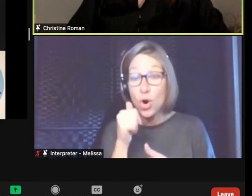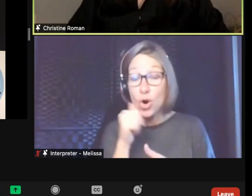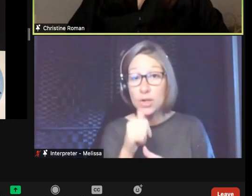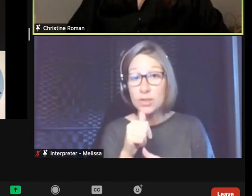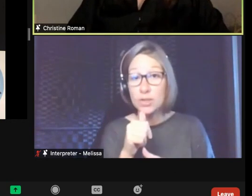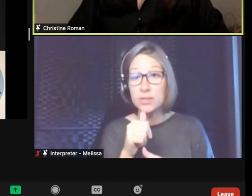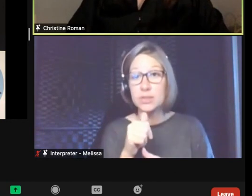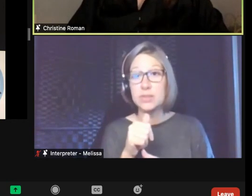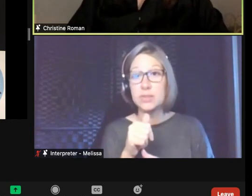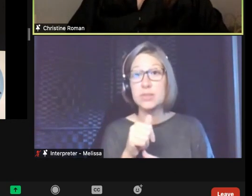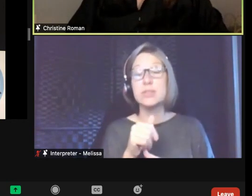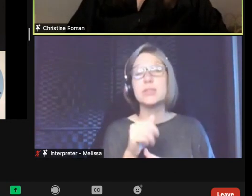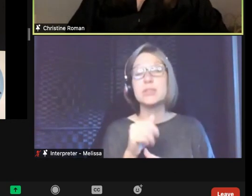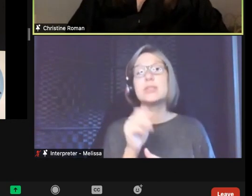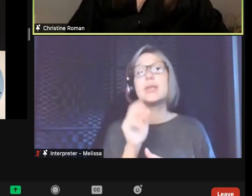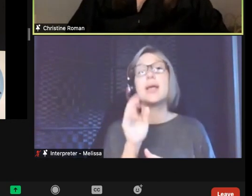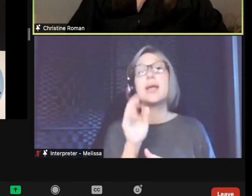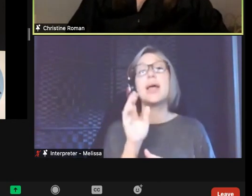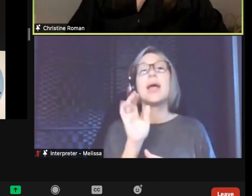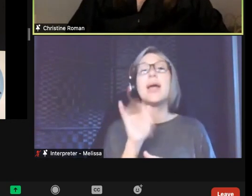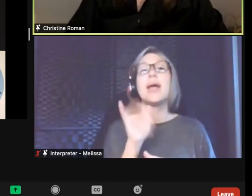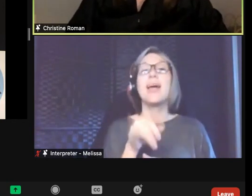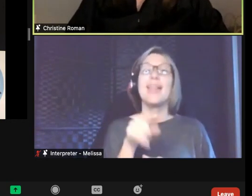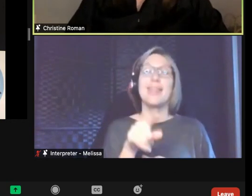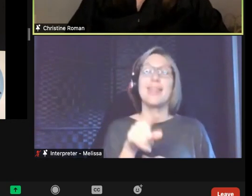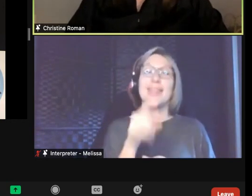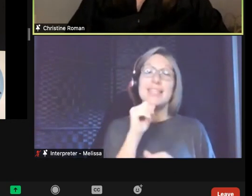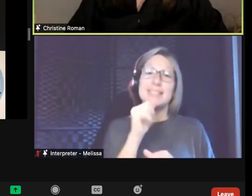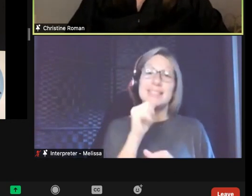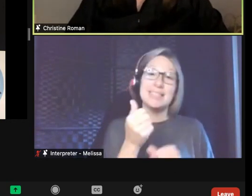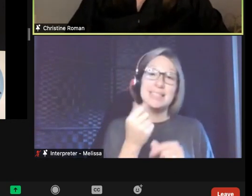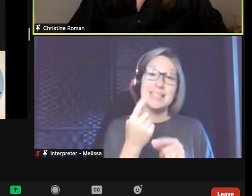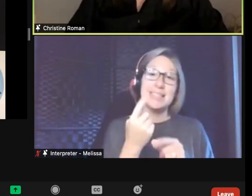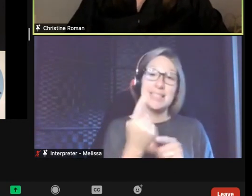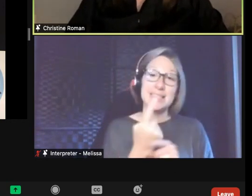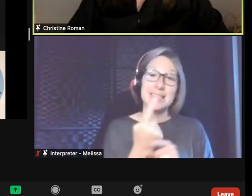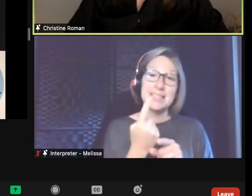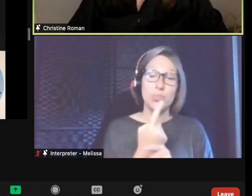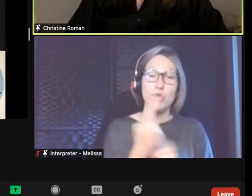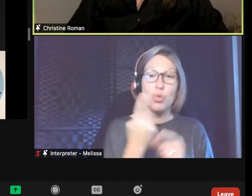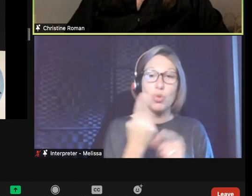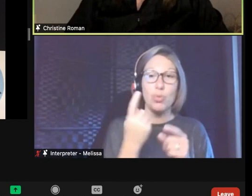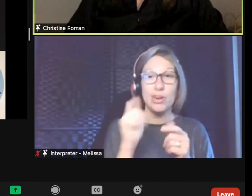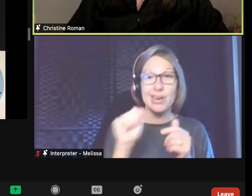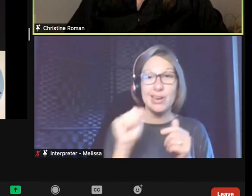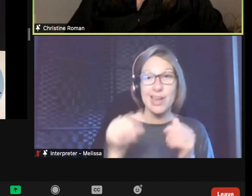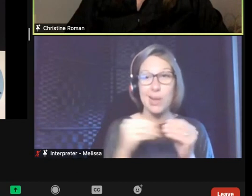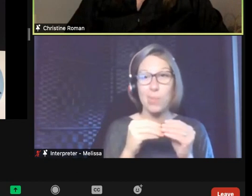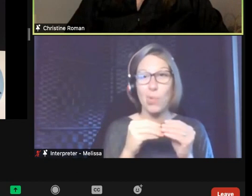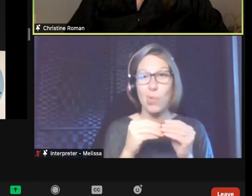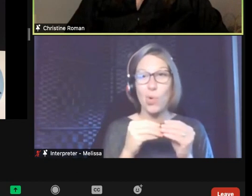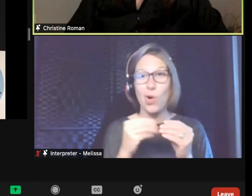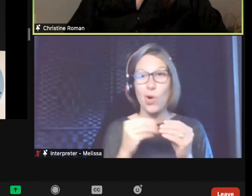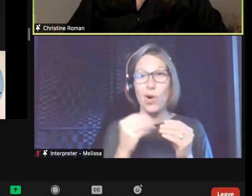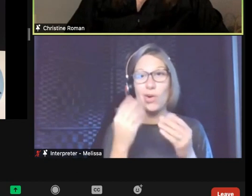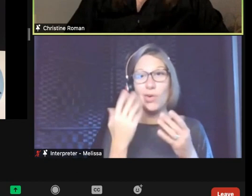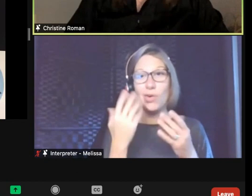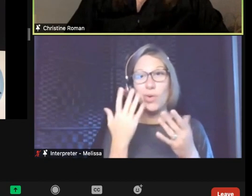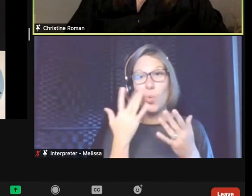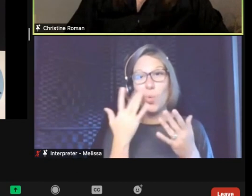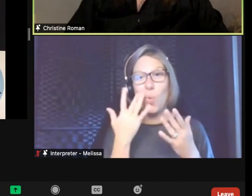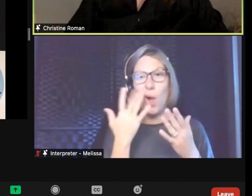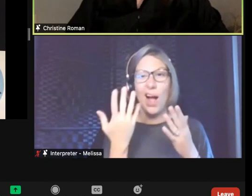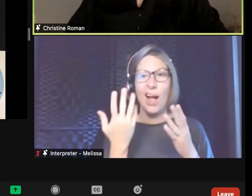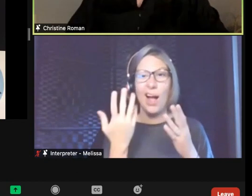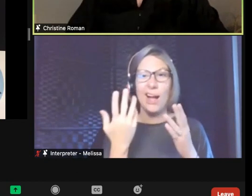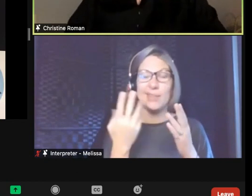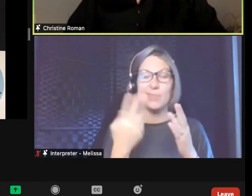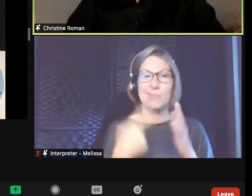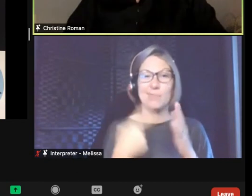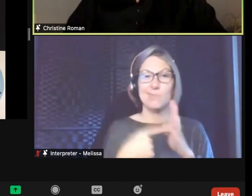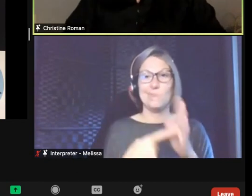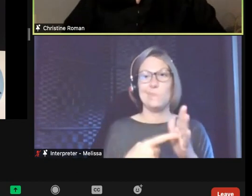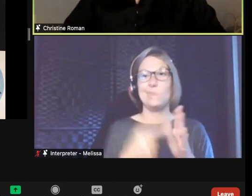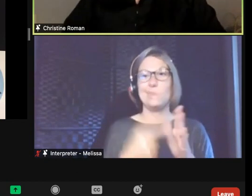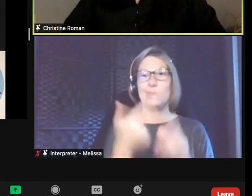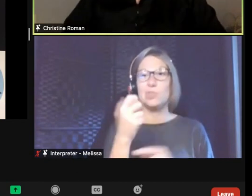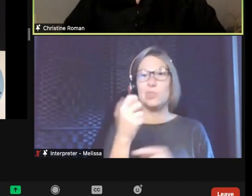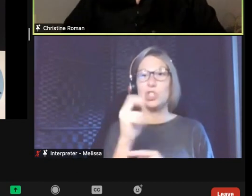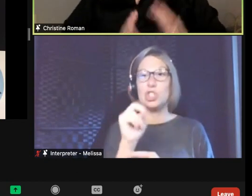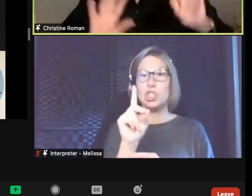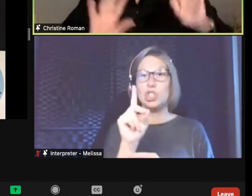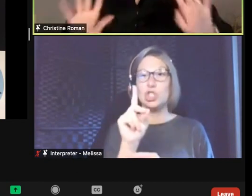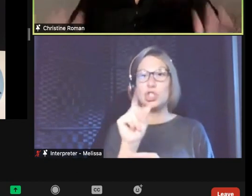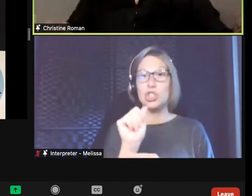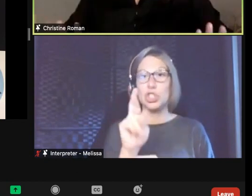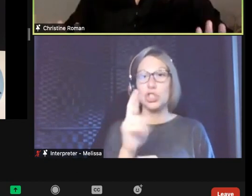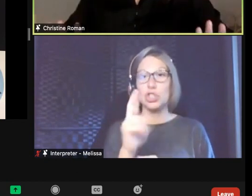task is no longer considered appropriate because it sort of reveals a gender bias. So know